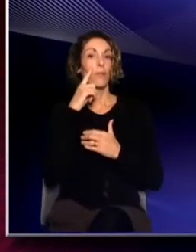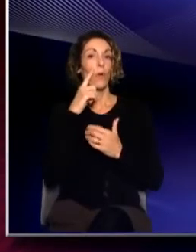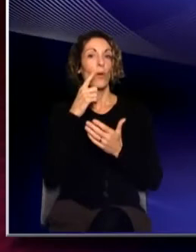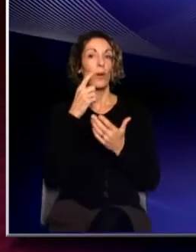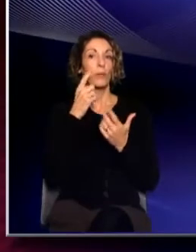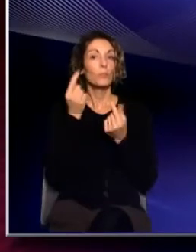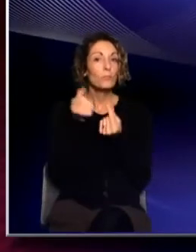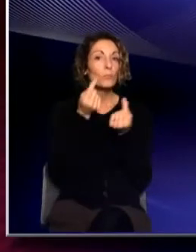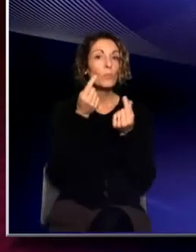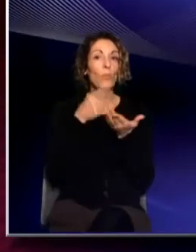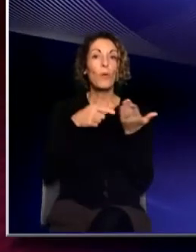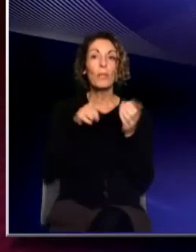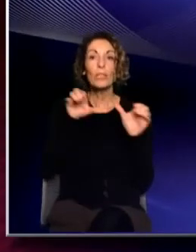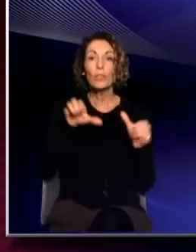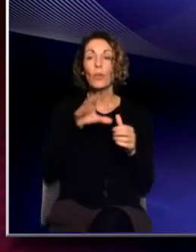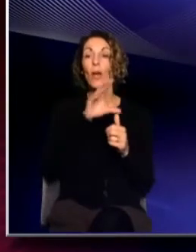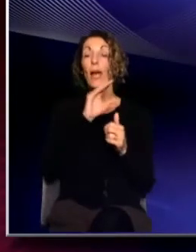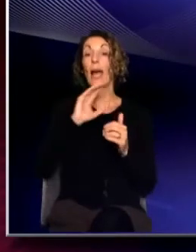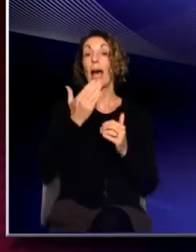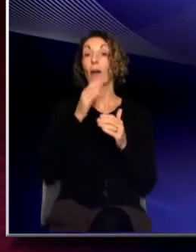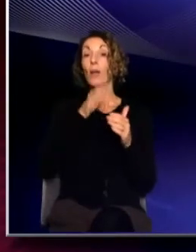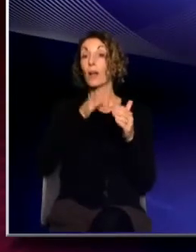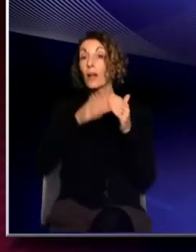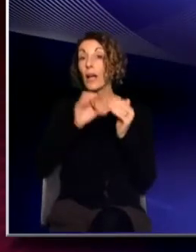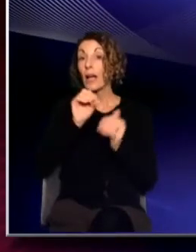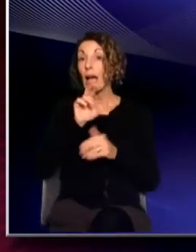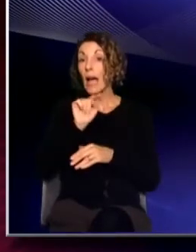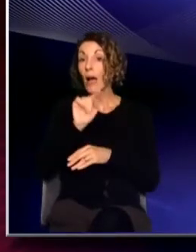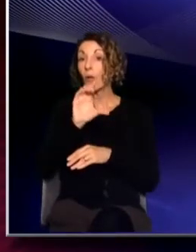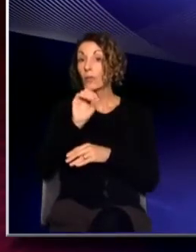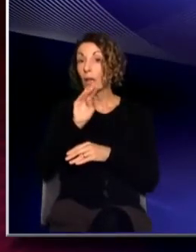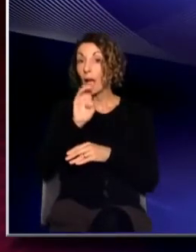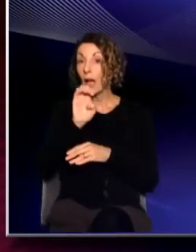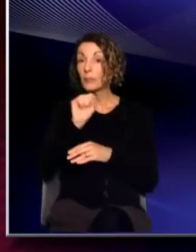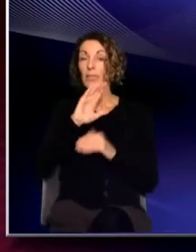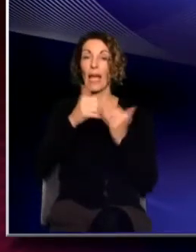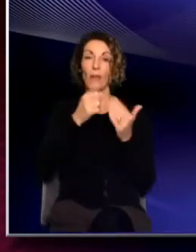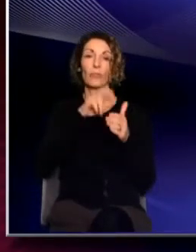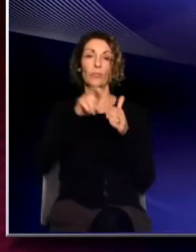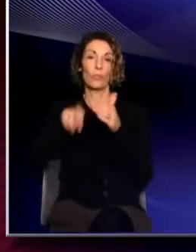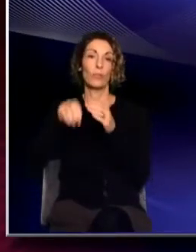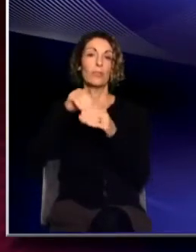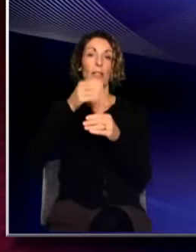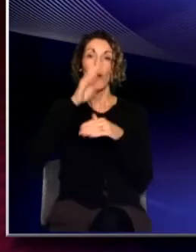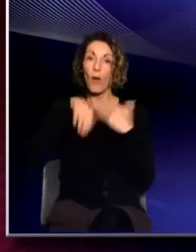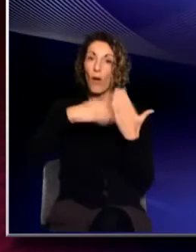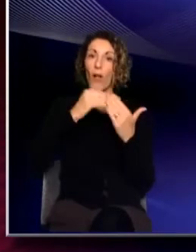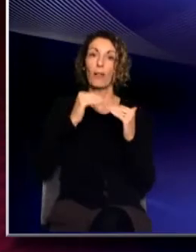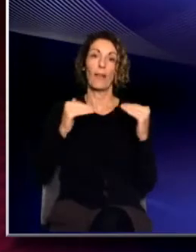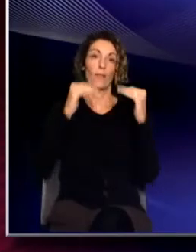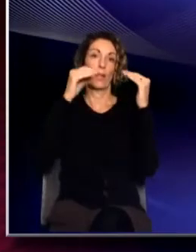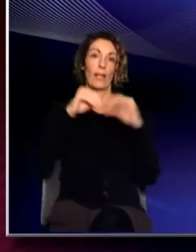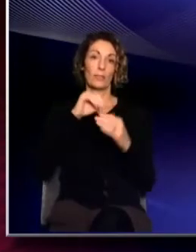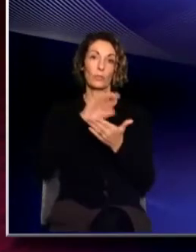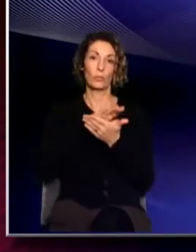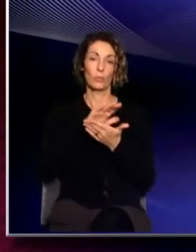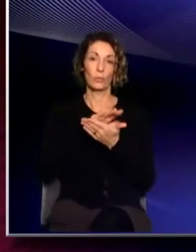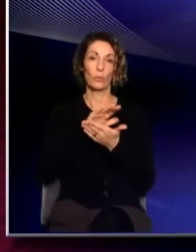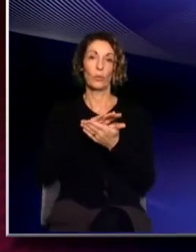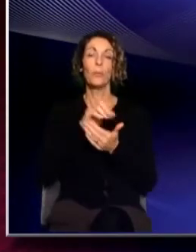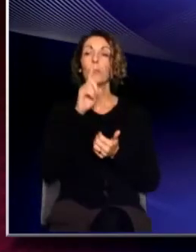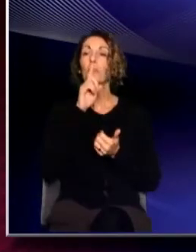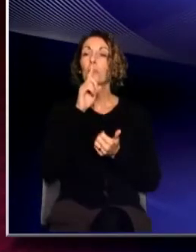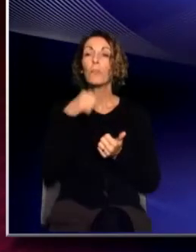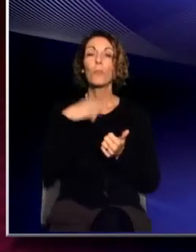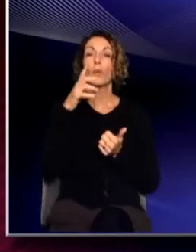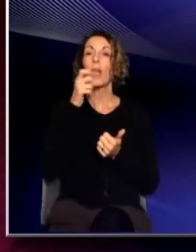our outcomes, our results at all levels in the school. So I'm not going to go into